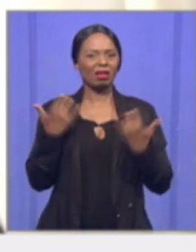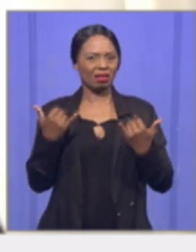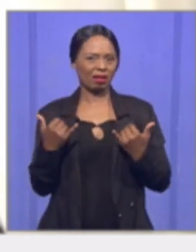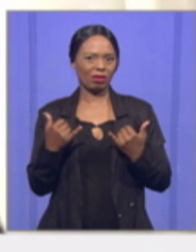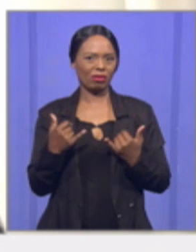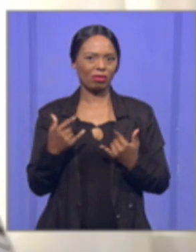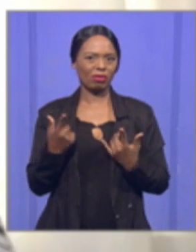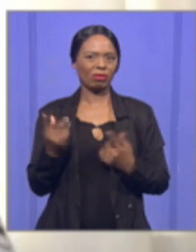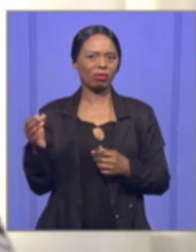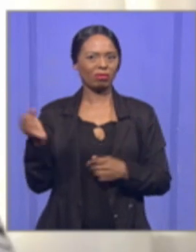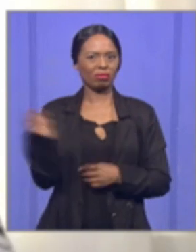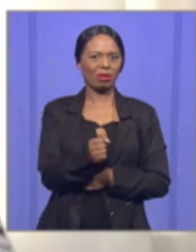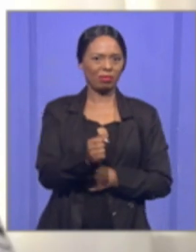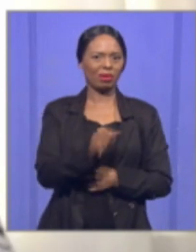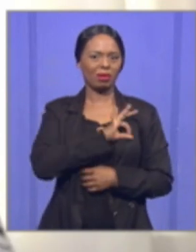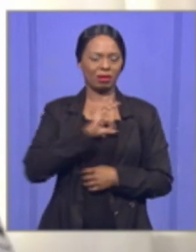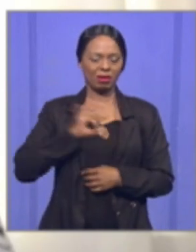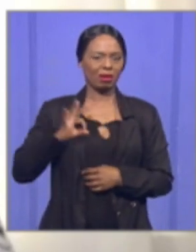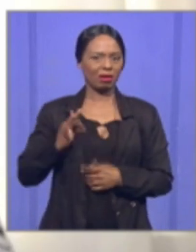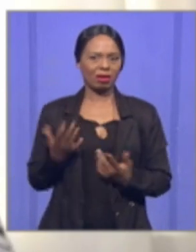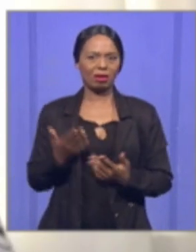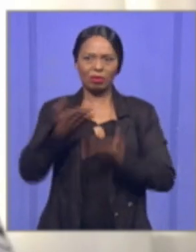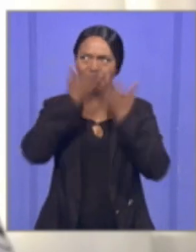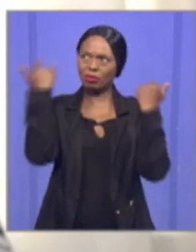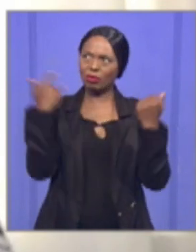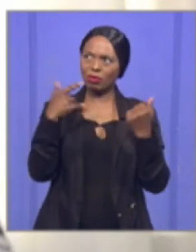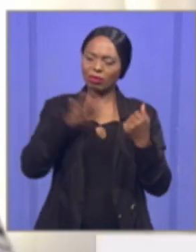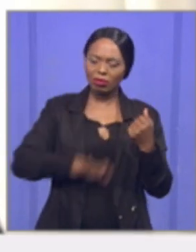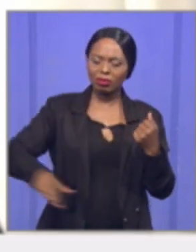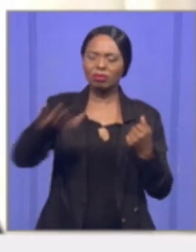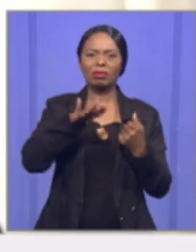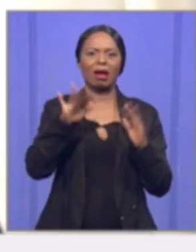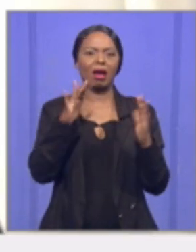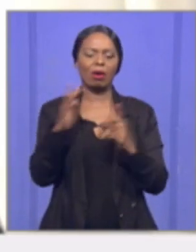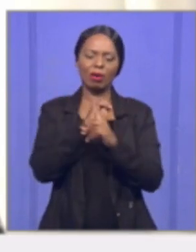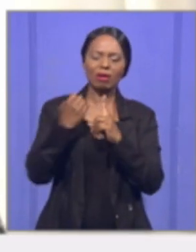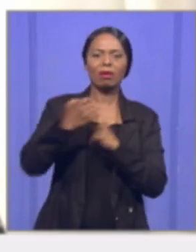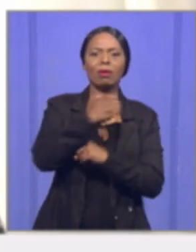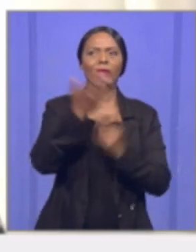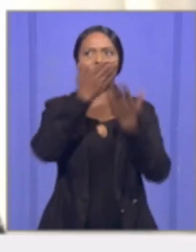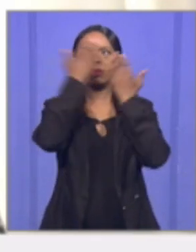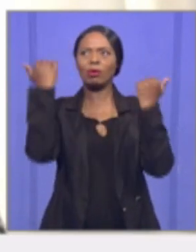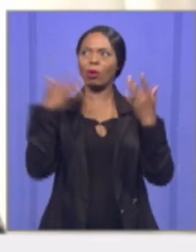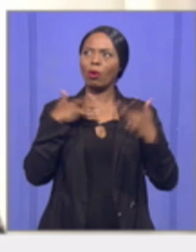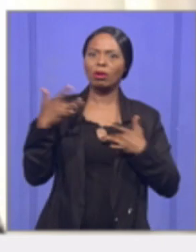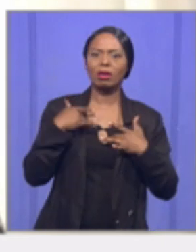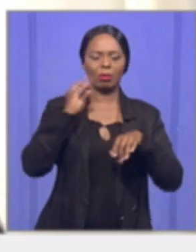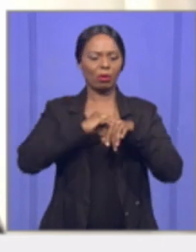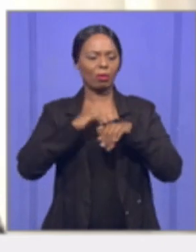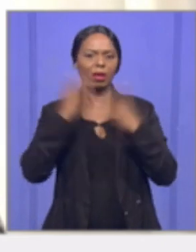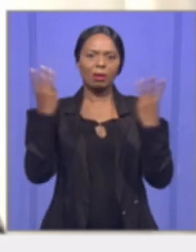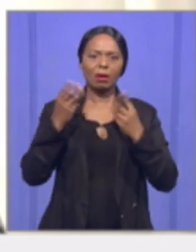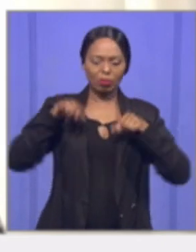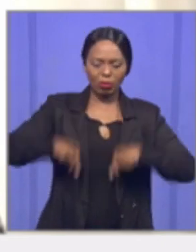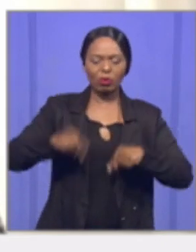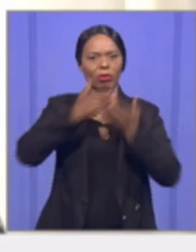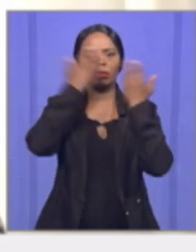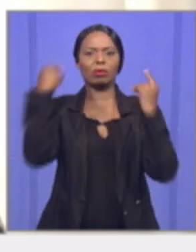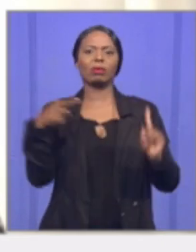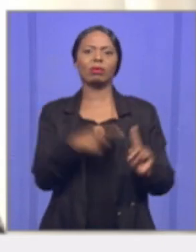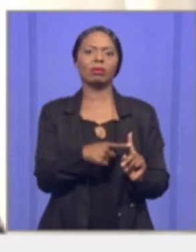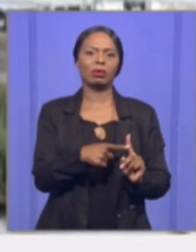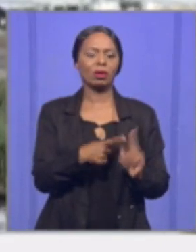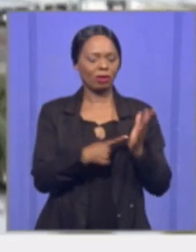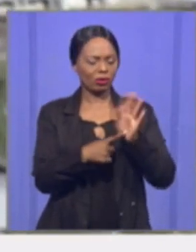a mayor. He doesn't know the streets, he doesn't know our people, he doesn't know our concerns. What PA currently is showing South